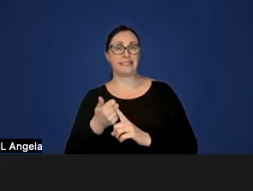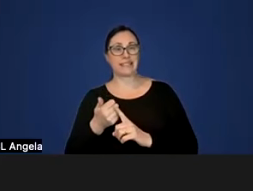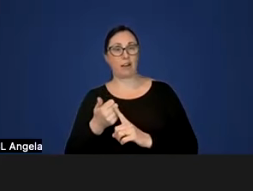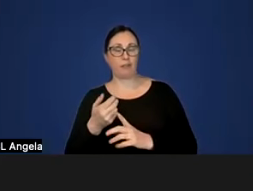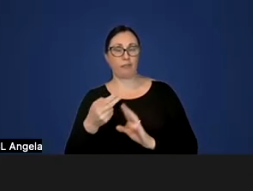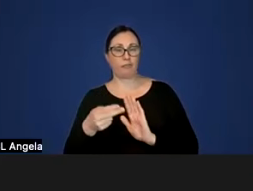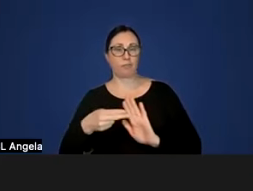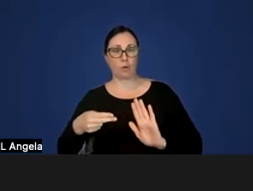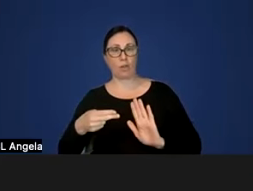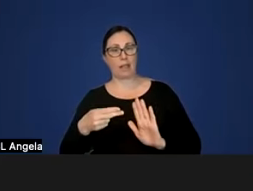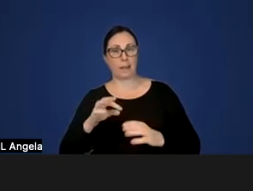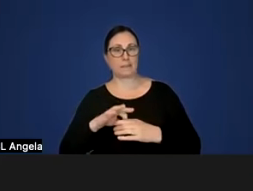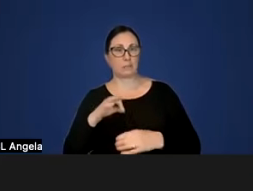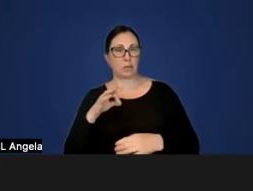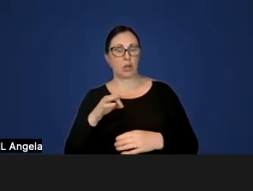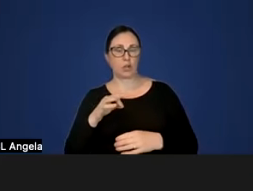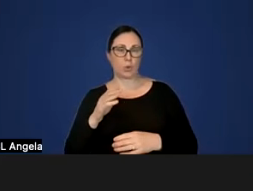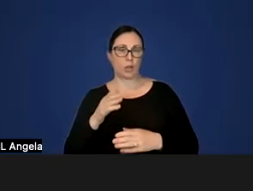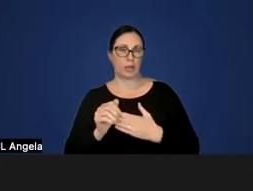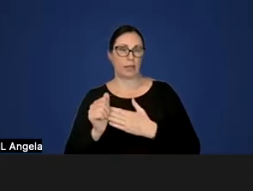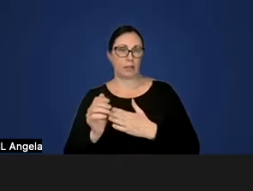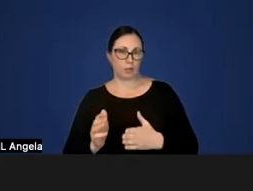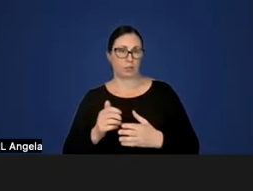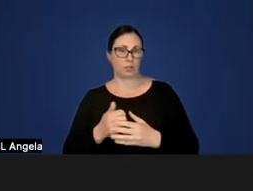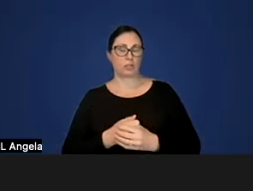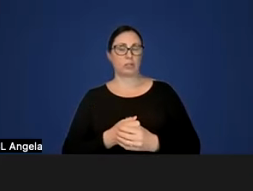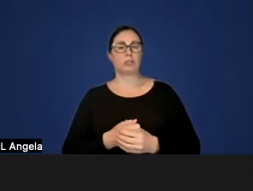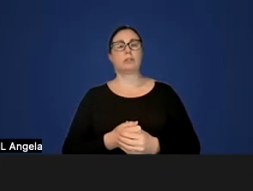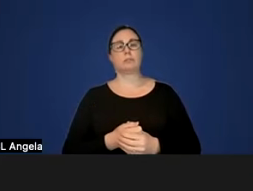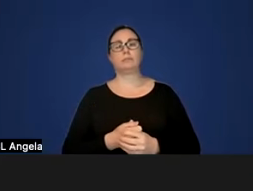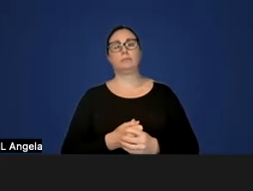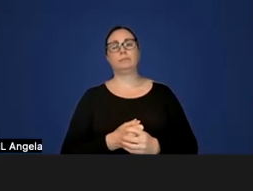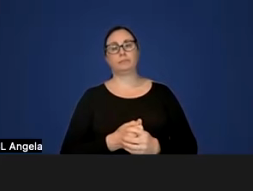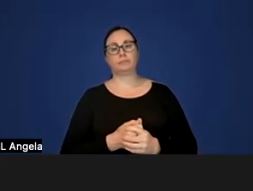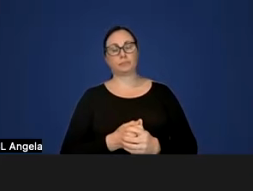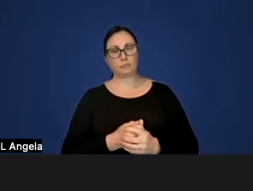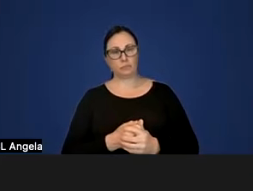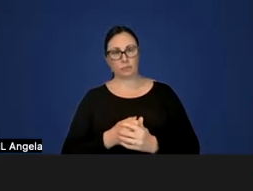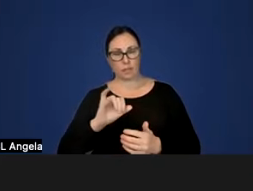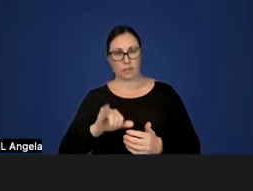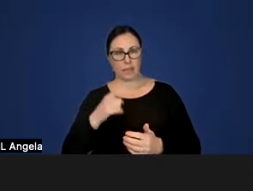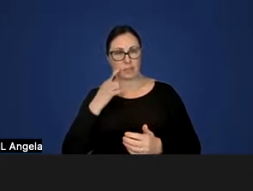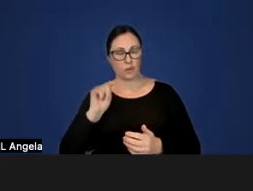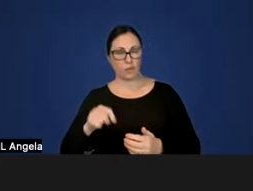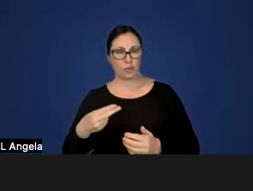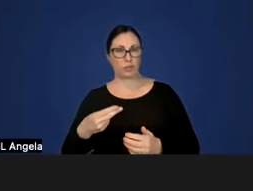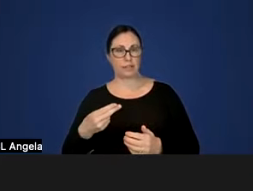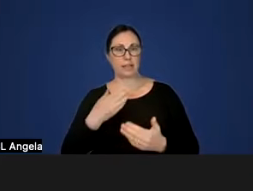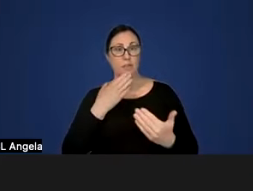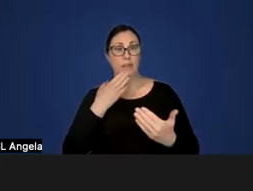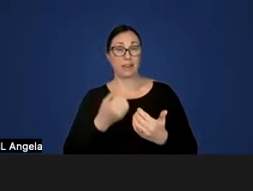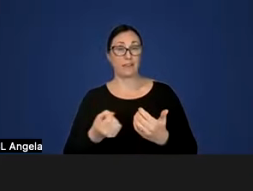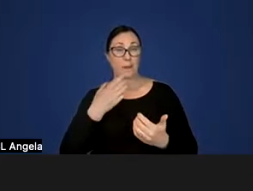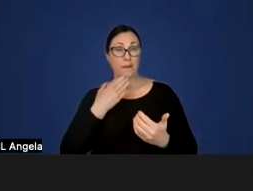assault will be the last module for that day, for Thursdays. So thank you, everybody. Have a great rest